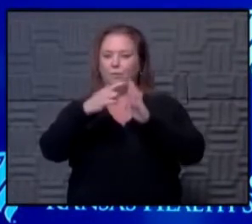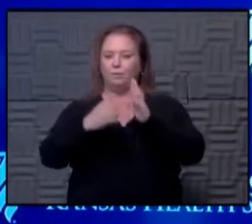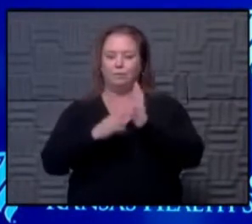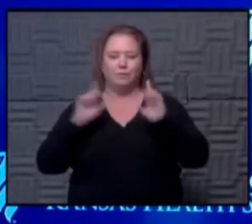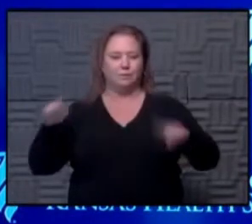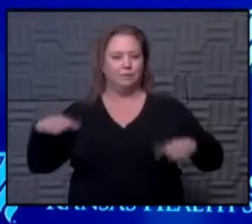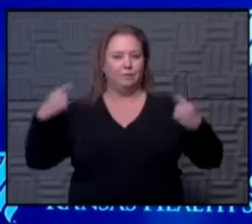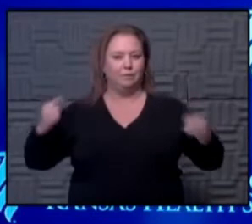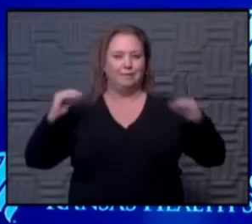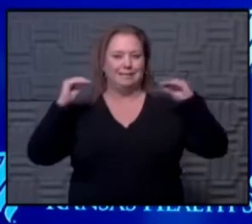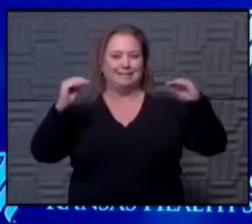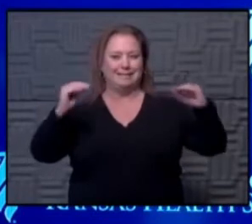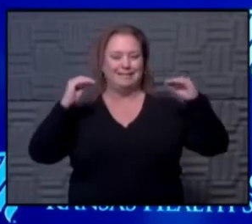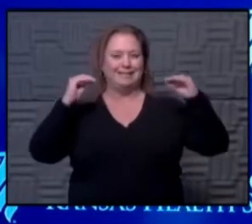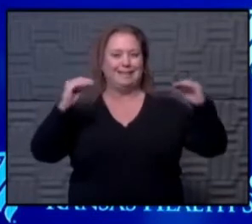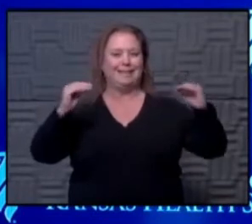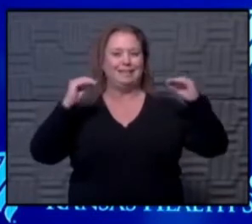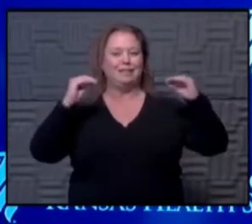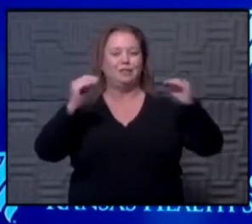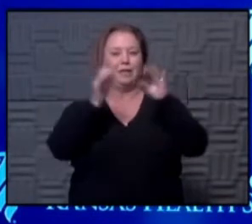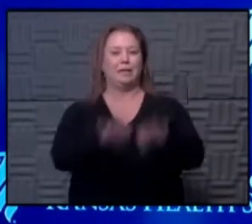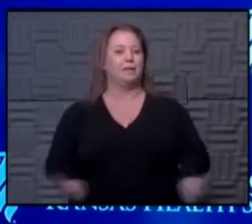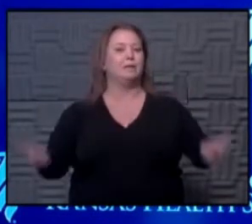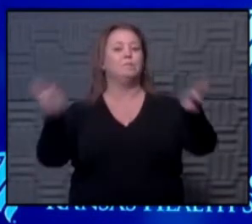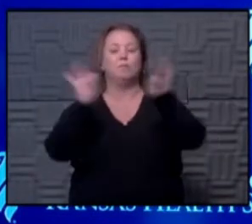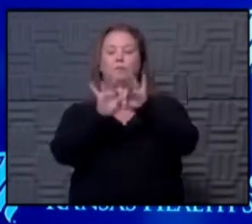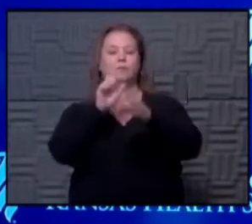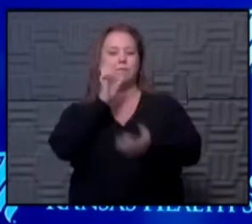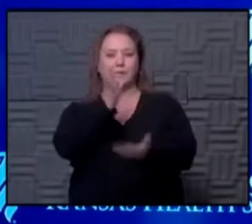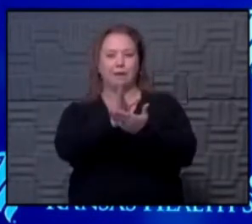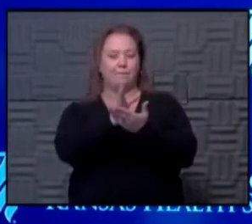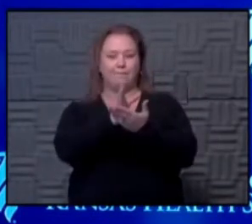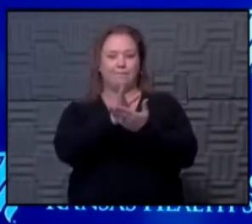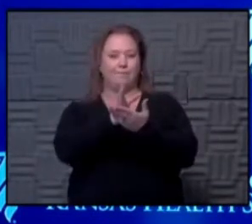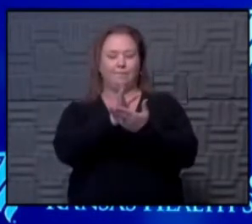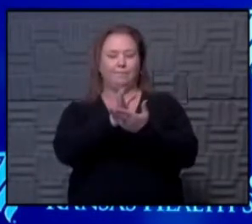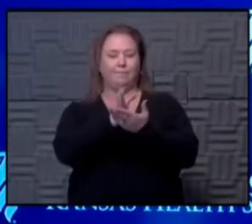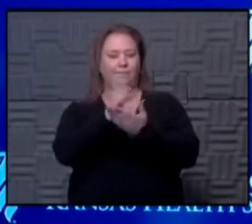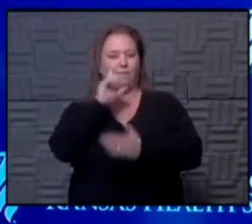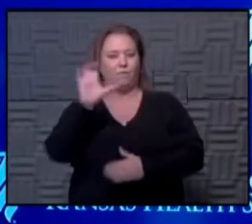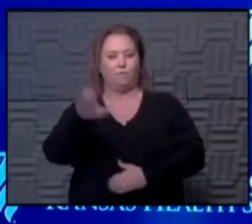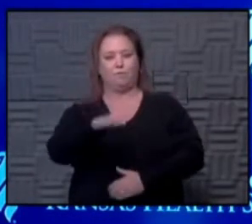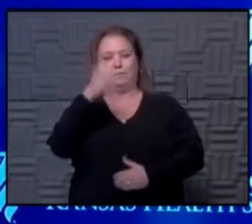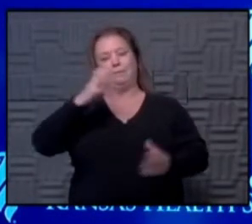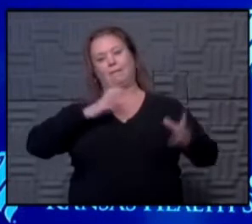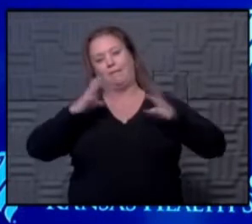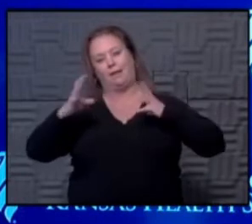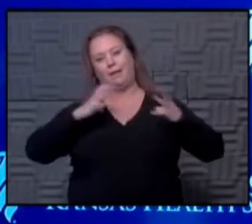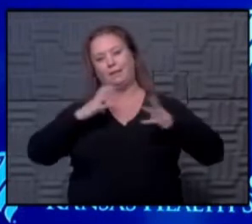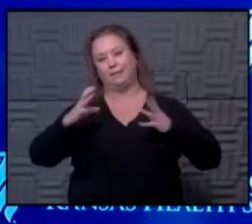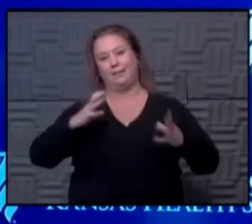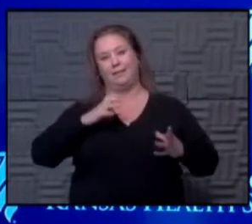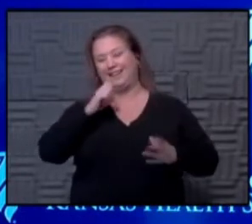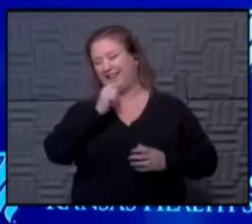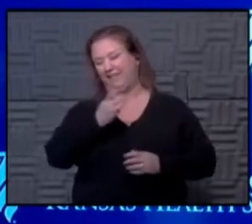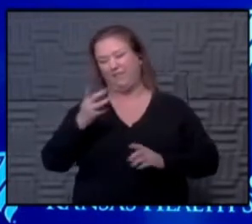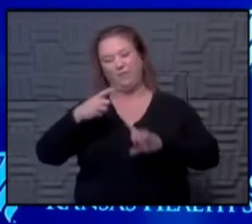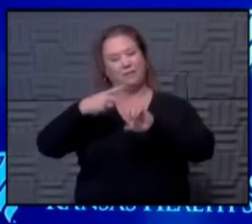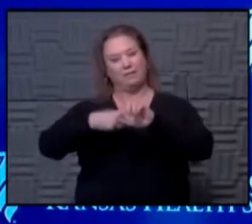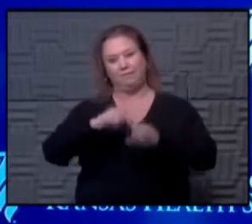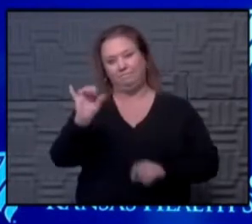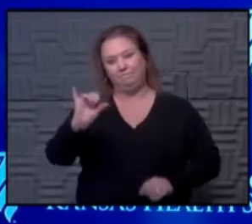been sharing with you and their importance do not diminish over the next few weeks, probably not over the next few